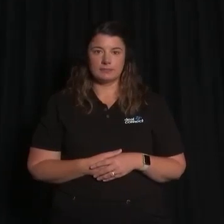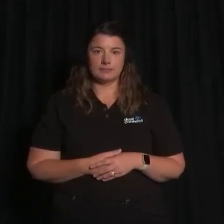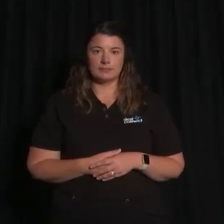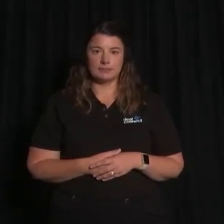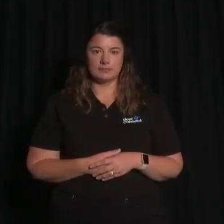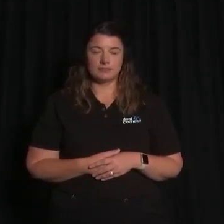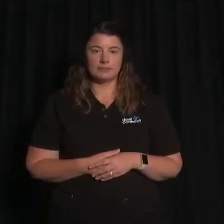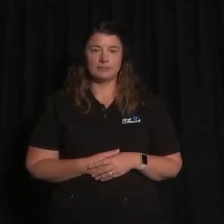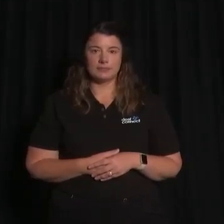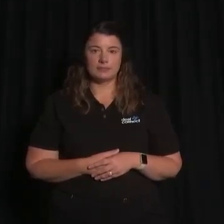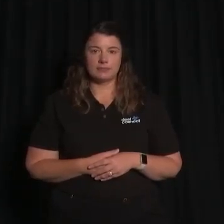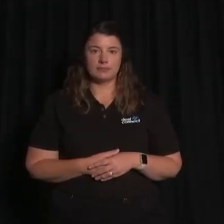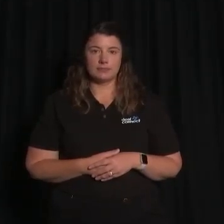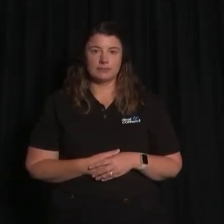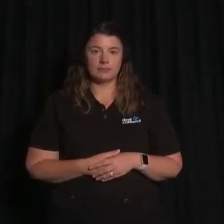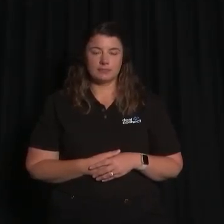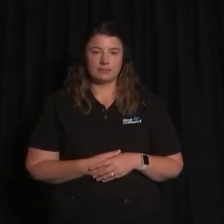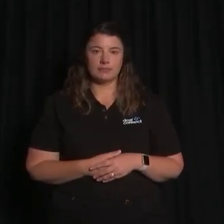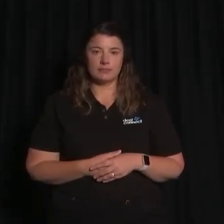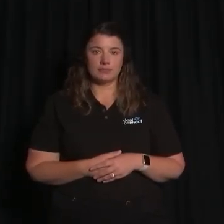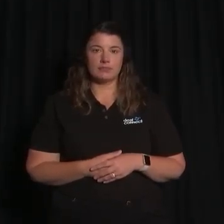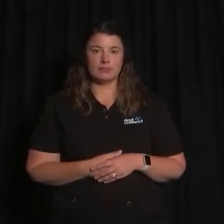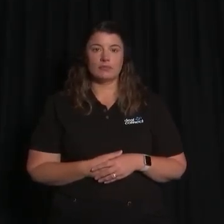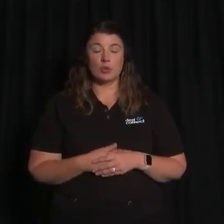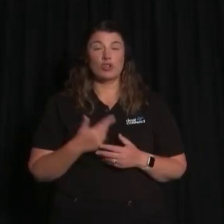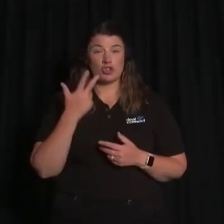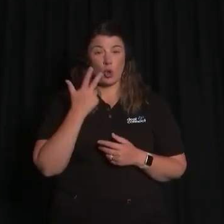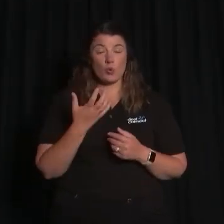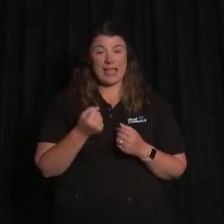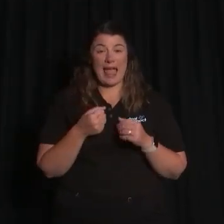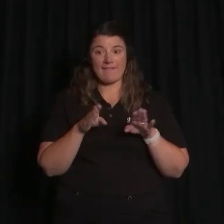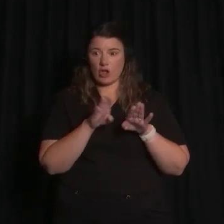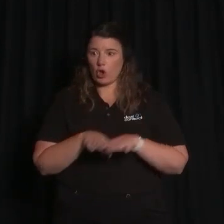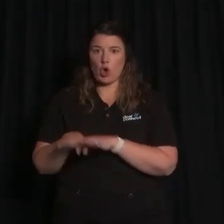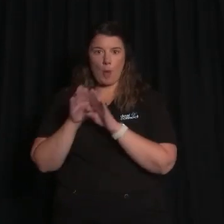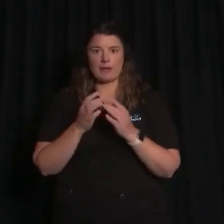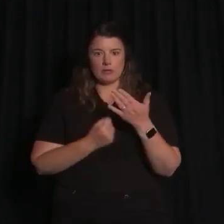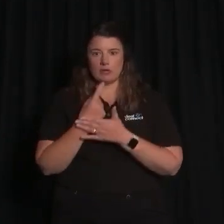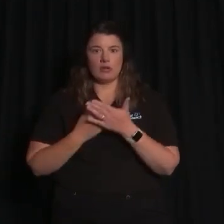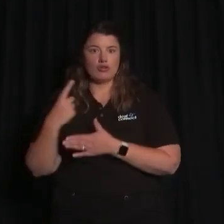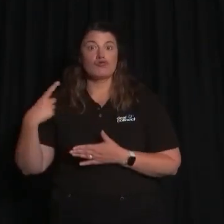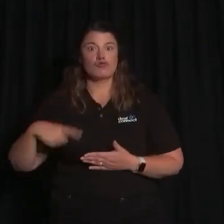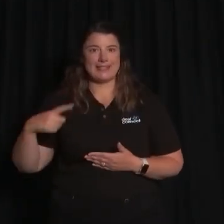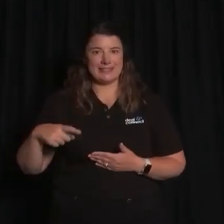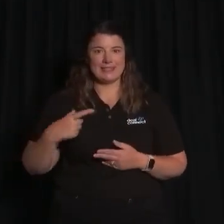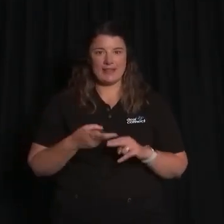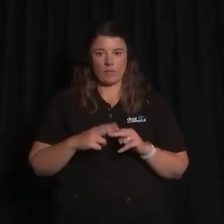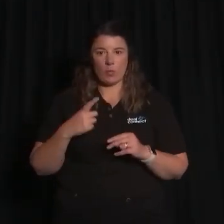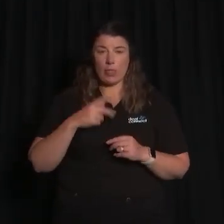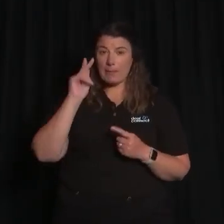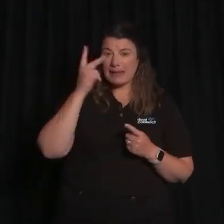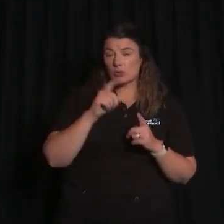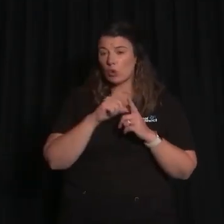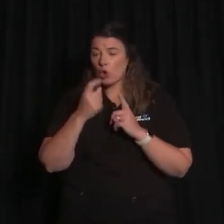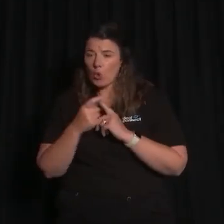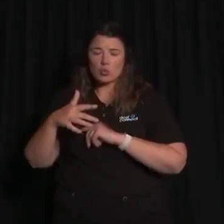a commonality in the structural forces that are shaping our experiences. There's something about the structural, the political, the